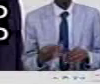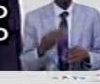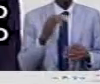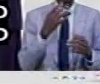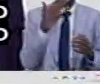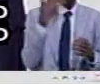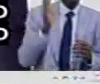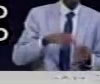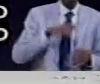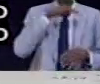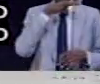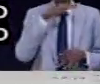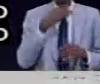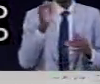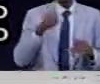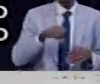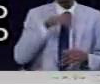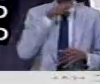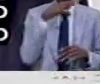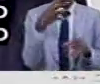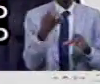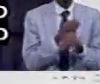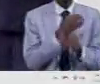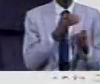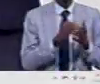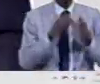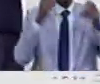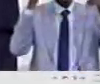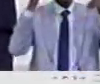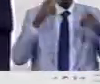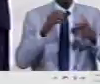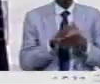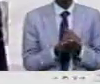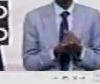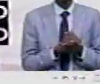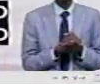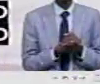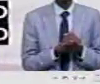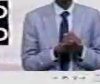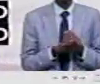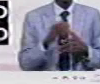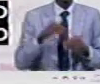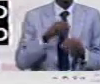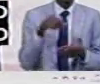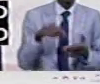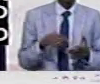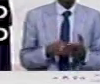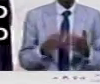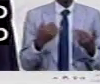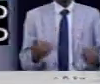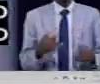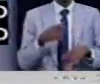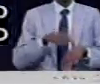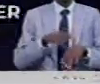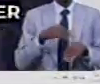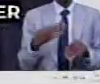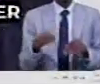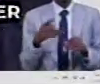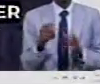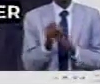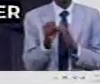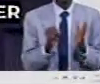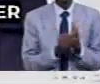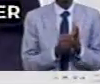this current state of devastation, corruption takes its crown. Our talents we have uncovered. Our dreams we have discovered. Those stars we are